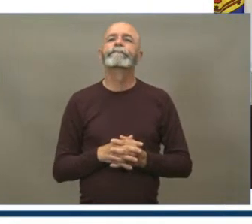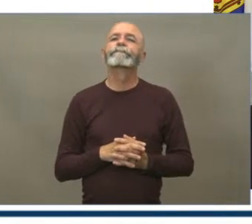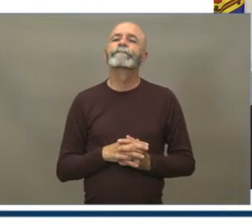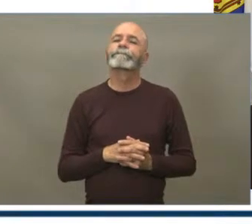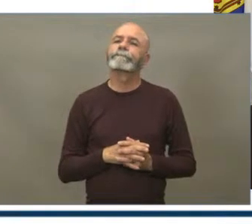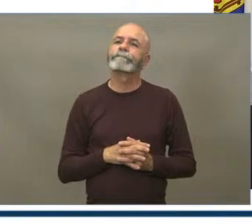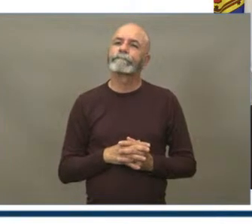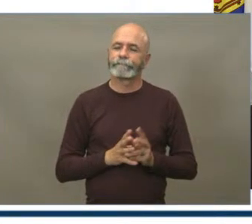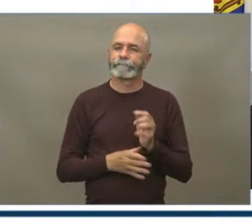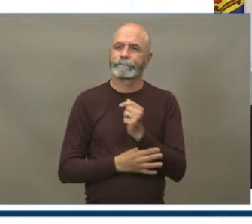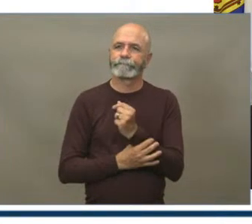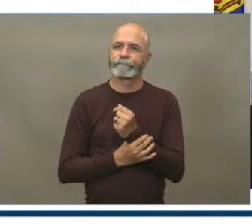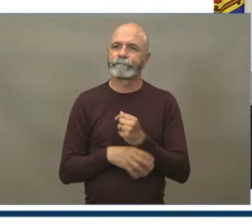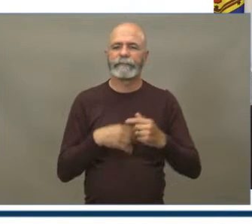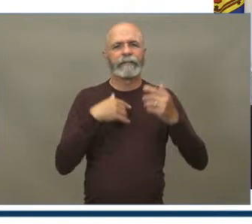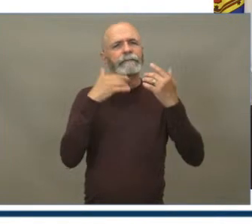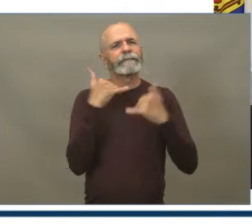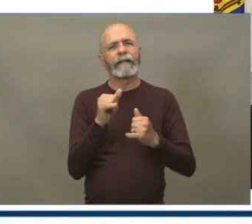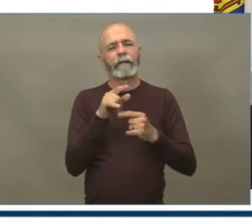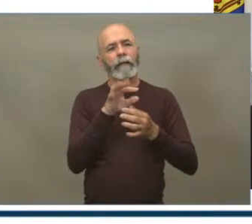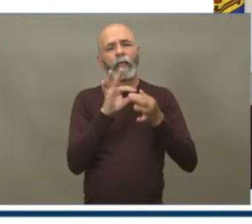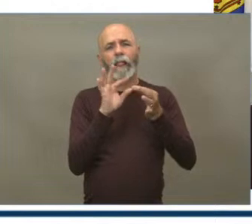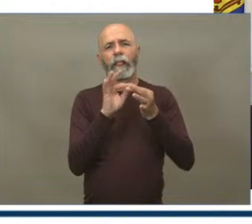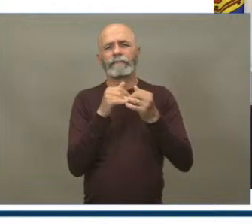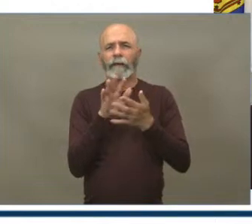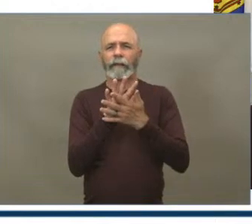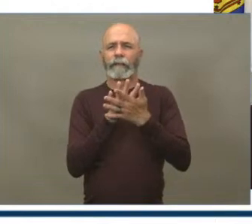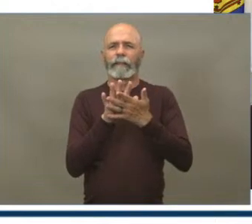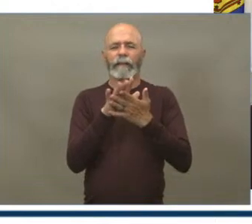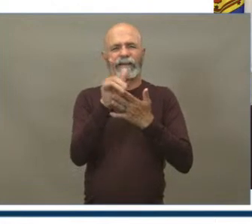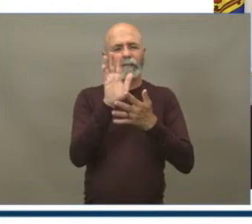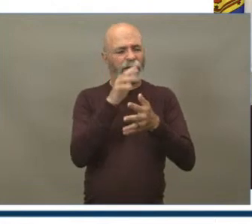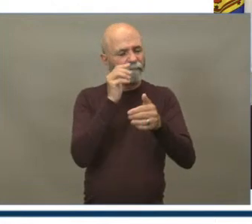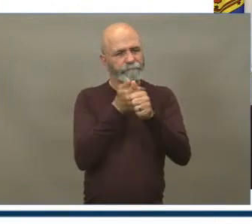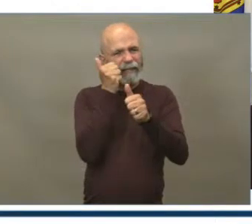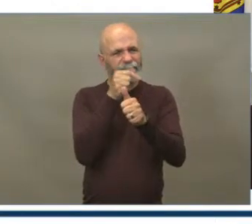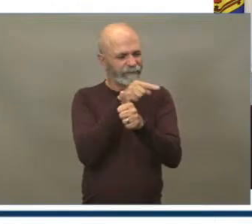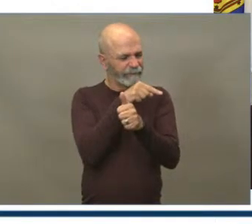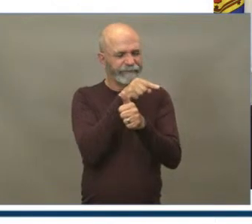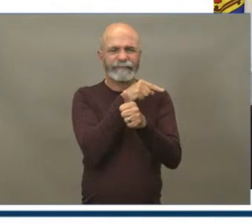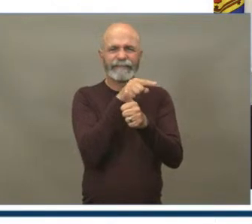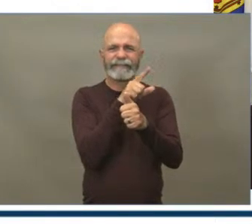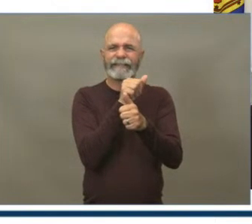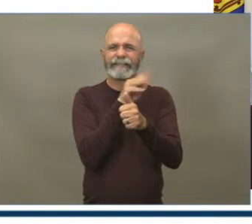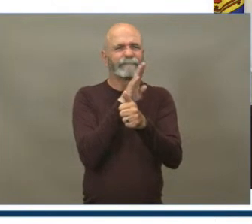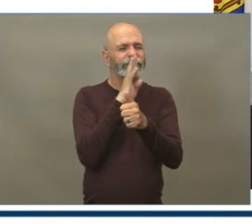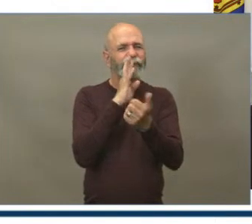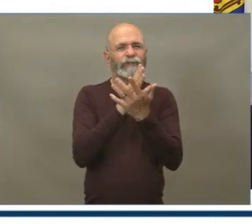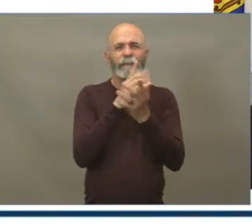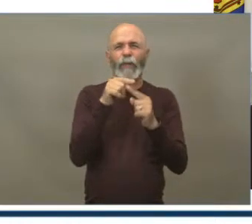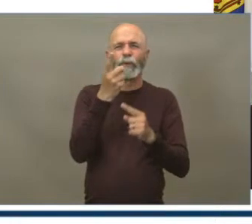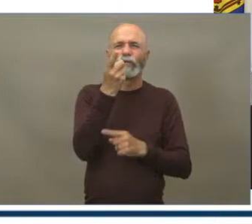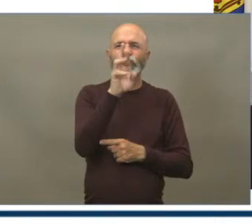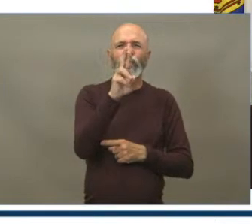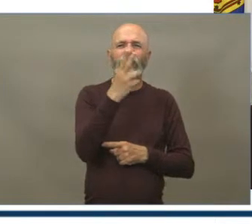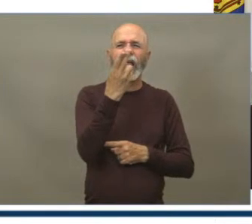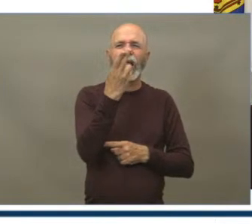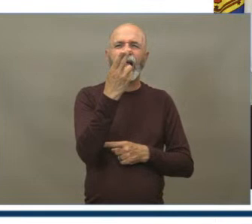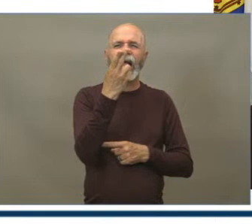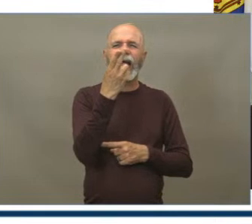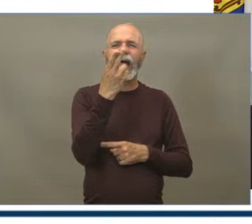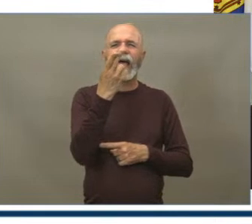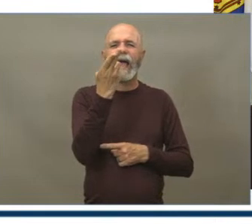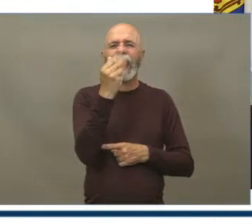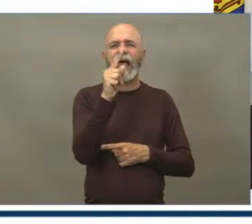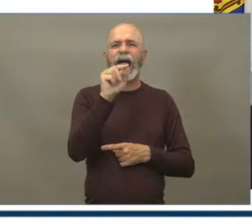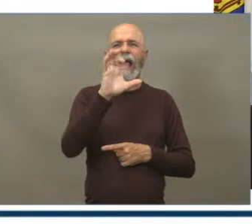exactly what the backlog is at this point? From my understanding, talking to Dr. Hatchett, the lab is now all caught up in processing tests within 24